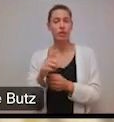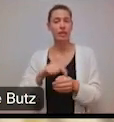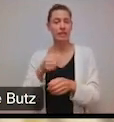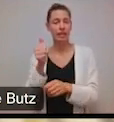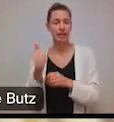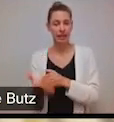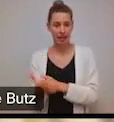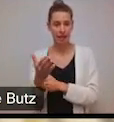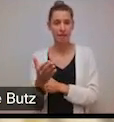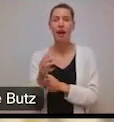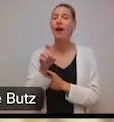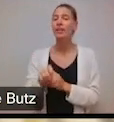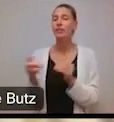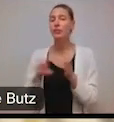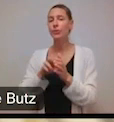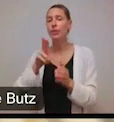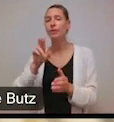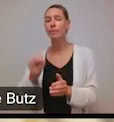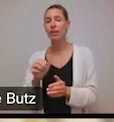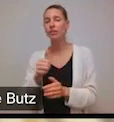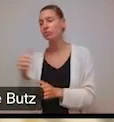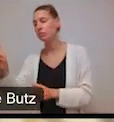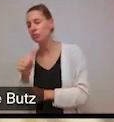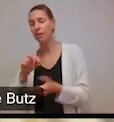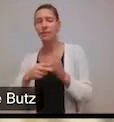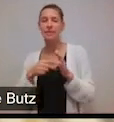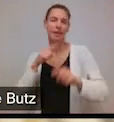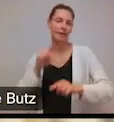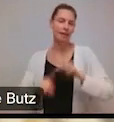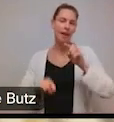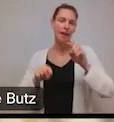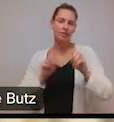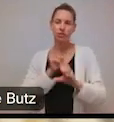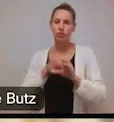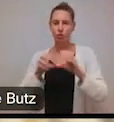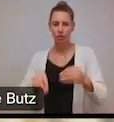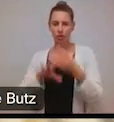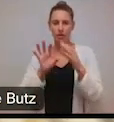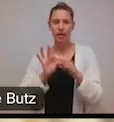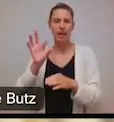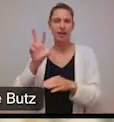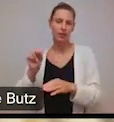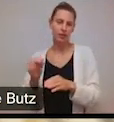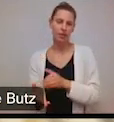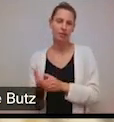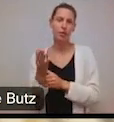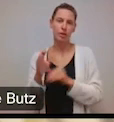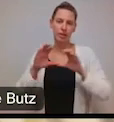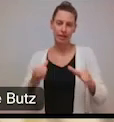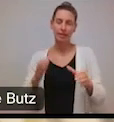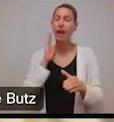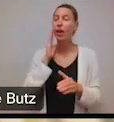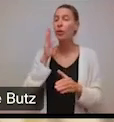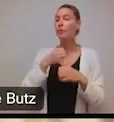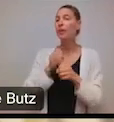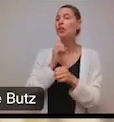appointment. I will not be able to log in for our 9:30 a.m. class. I will be sure to watch the recording of the class as soon as it becomes